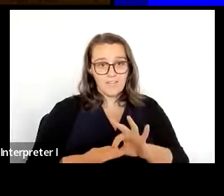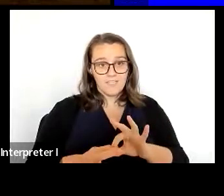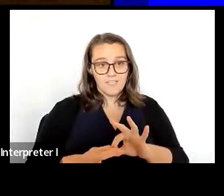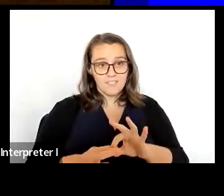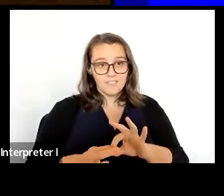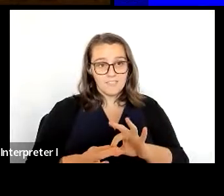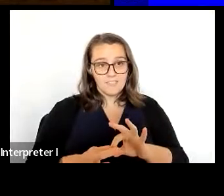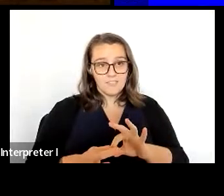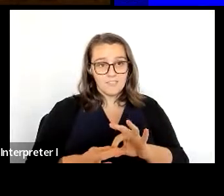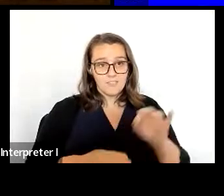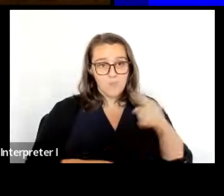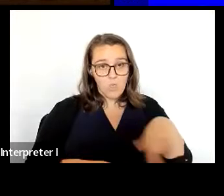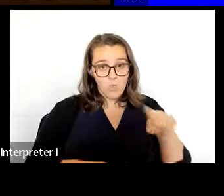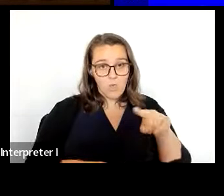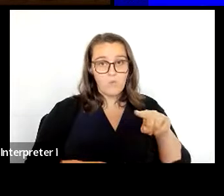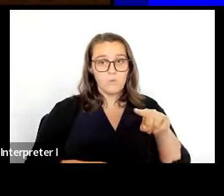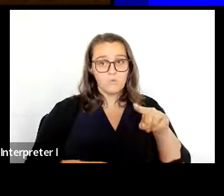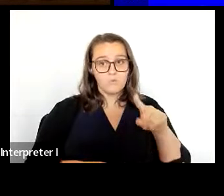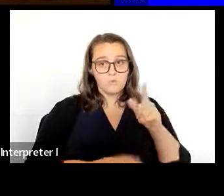measures that you're referring to.